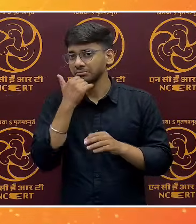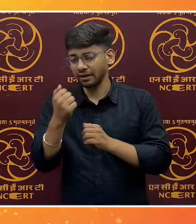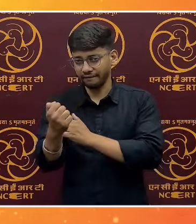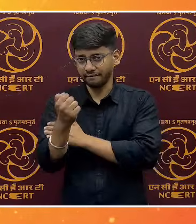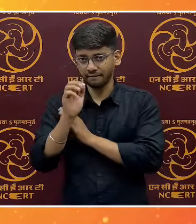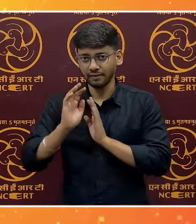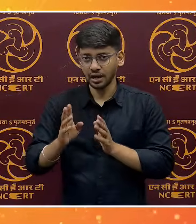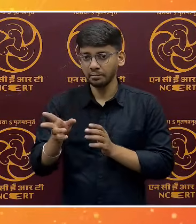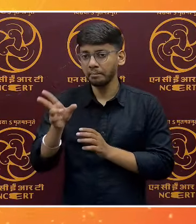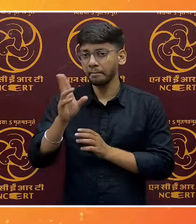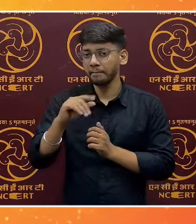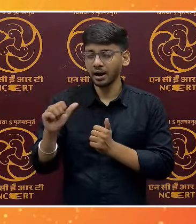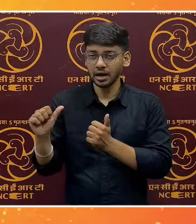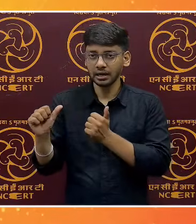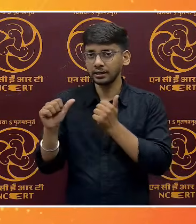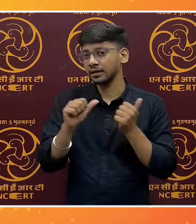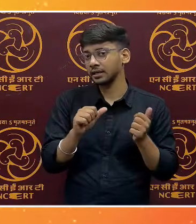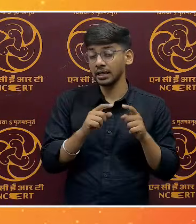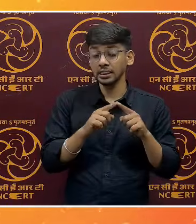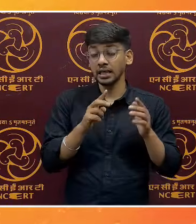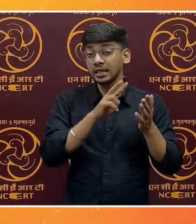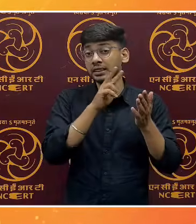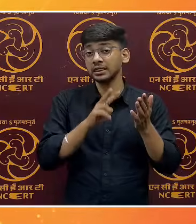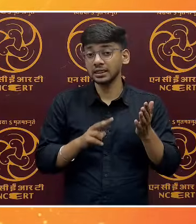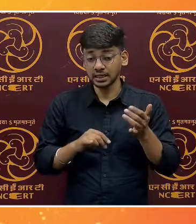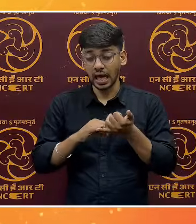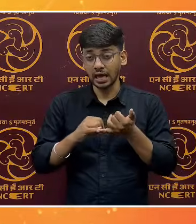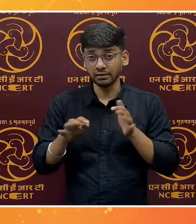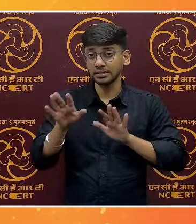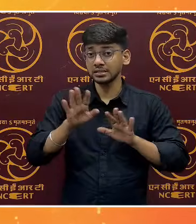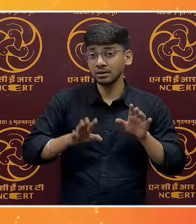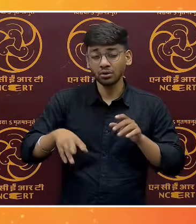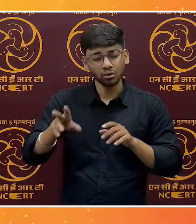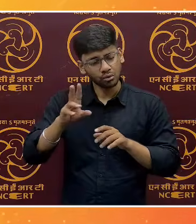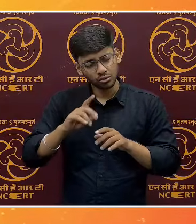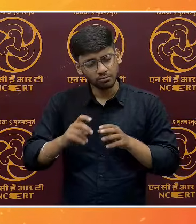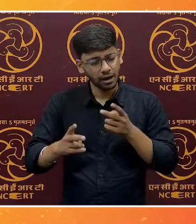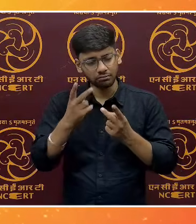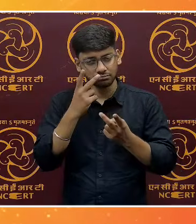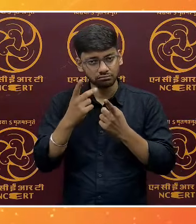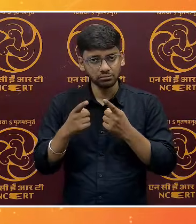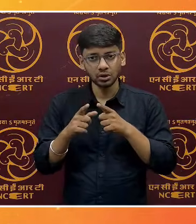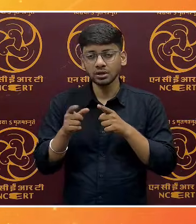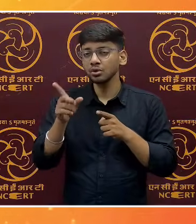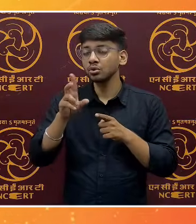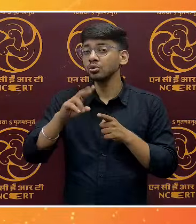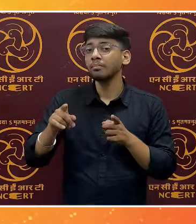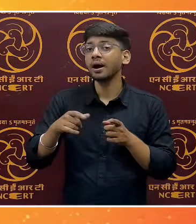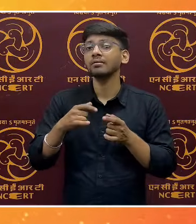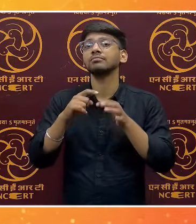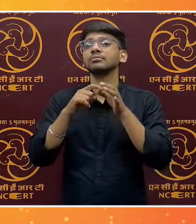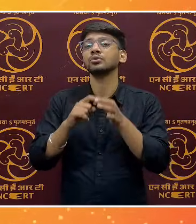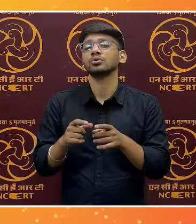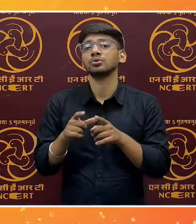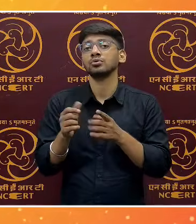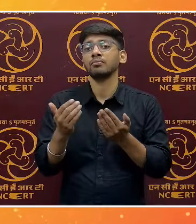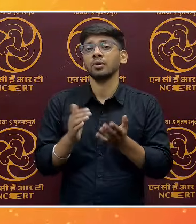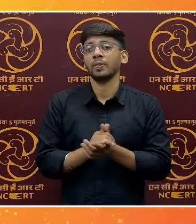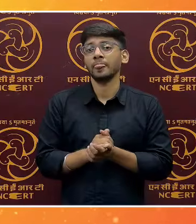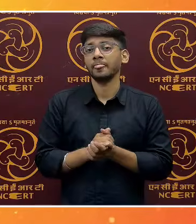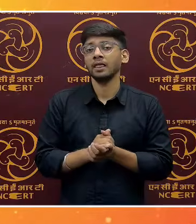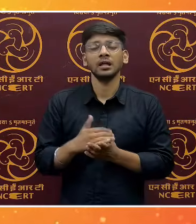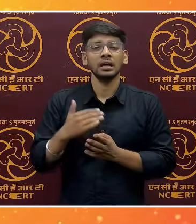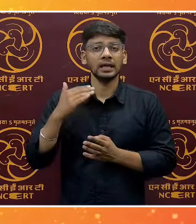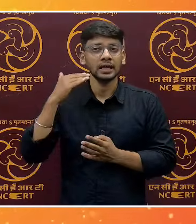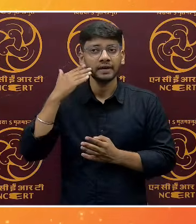go again to the theory part, simulation part, and then also you can come to the self-assessment part. Okay, okay. And when